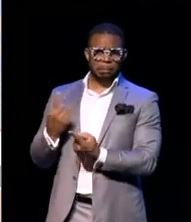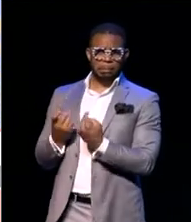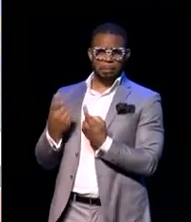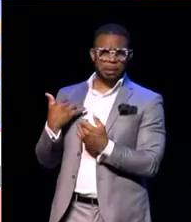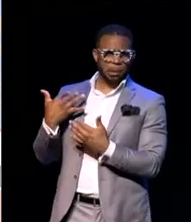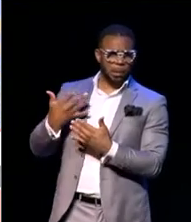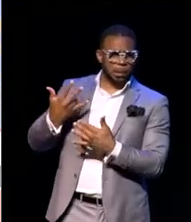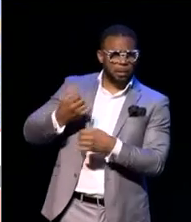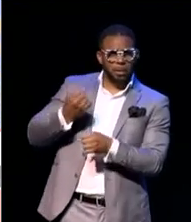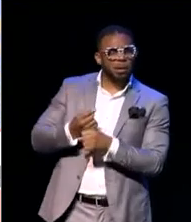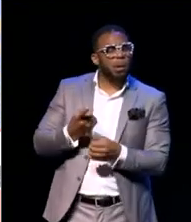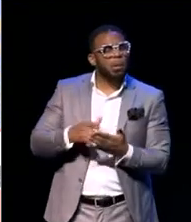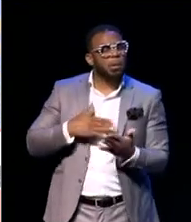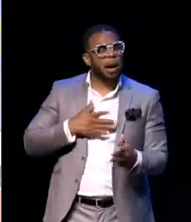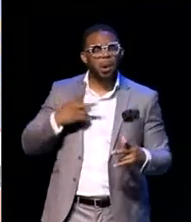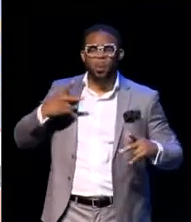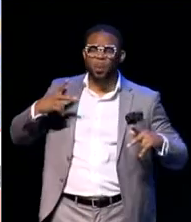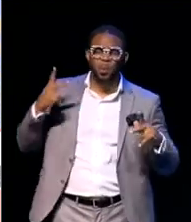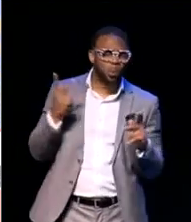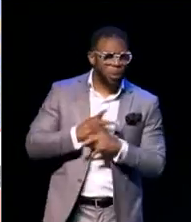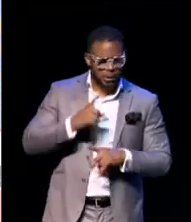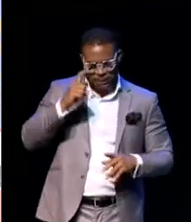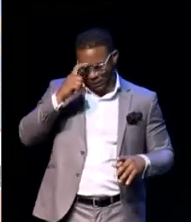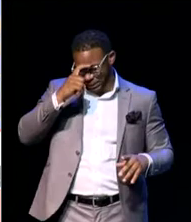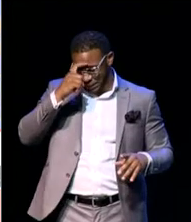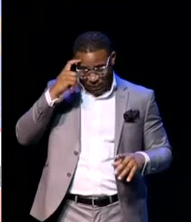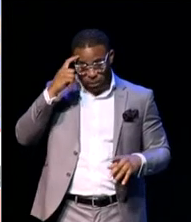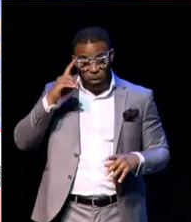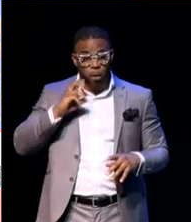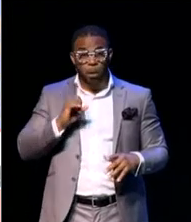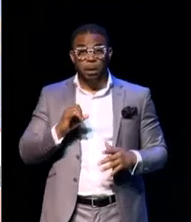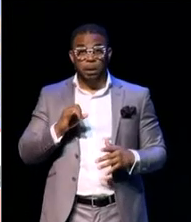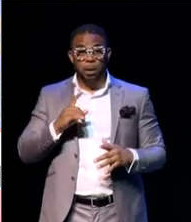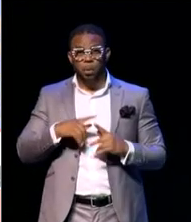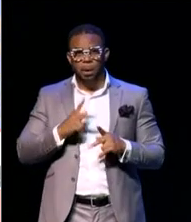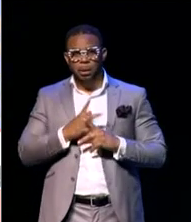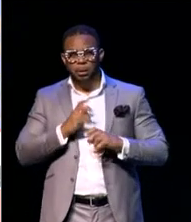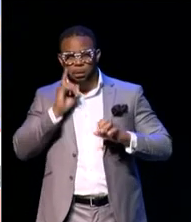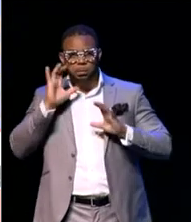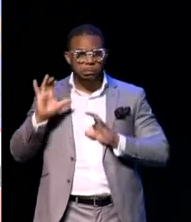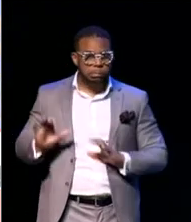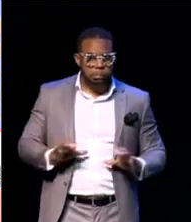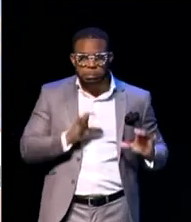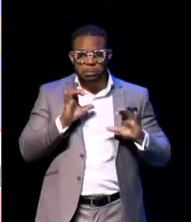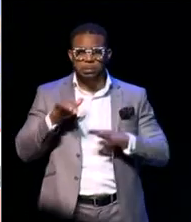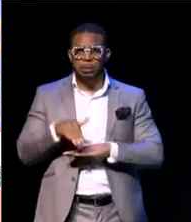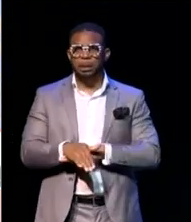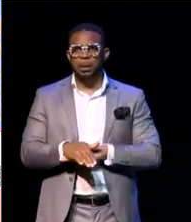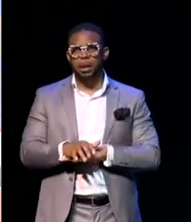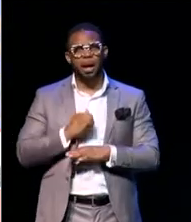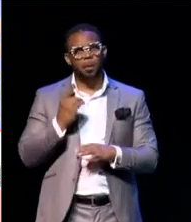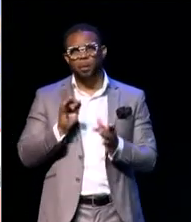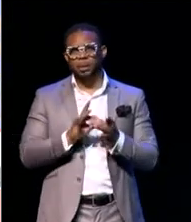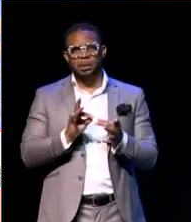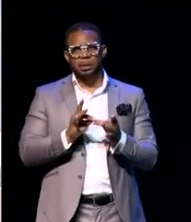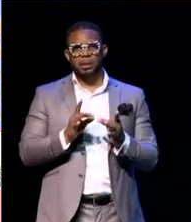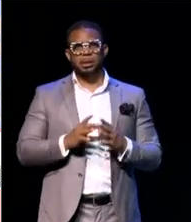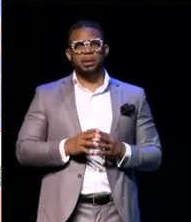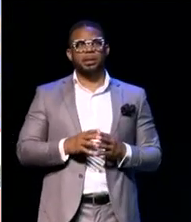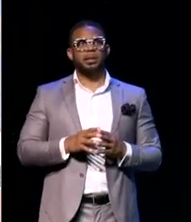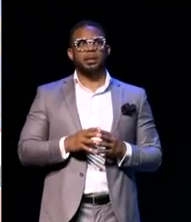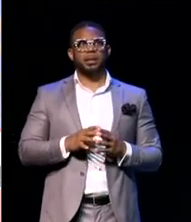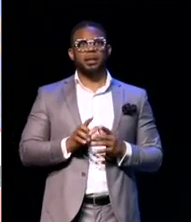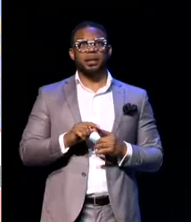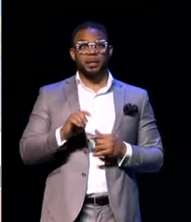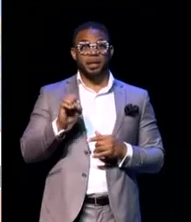over the years what my worst nightmare was and what keeps me up at night, I would always say it was